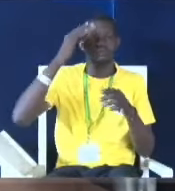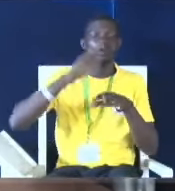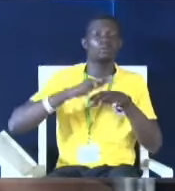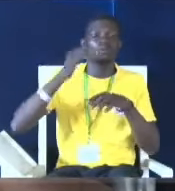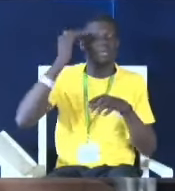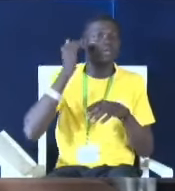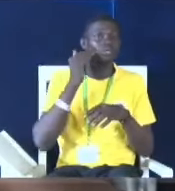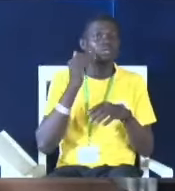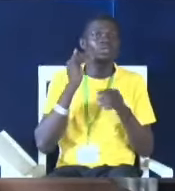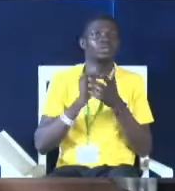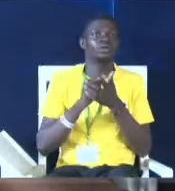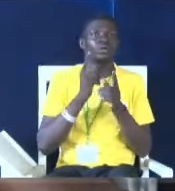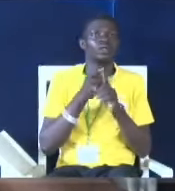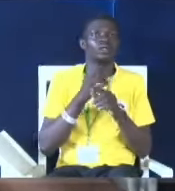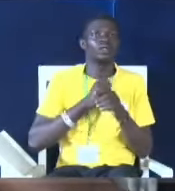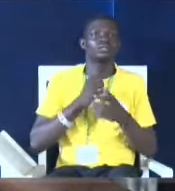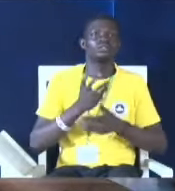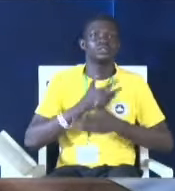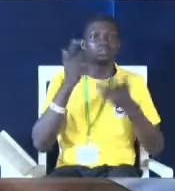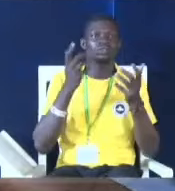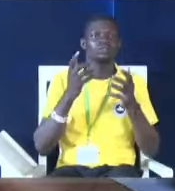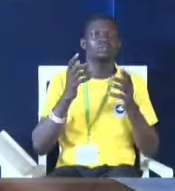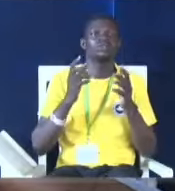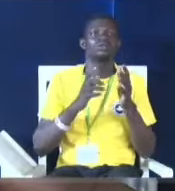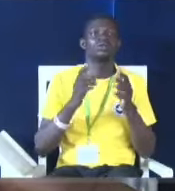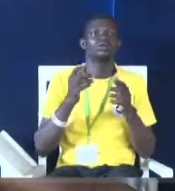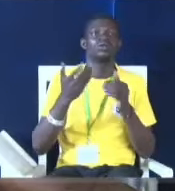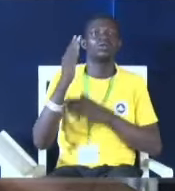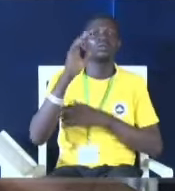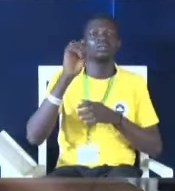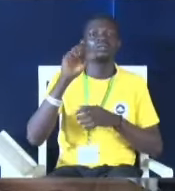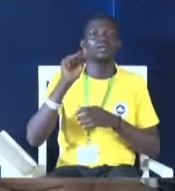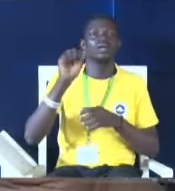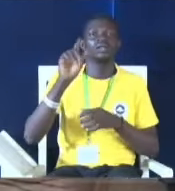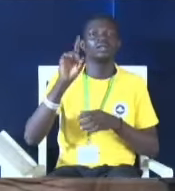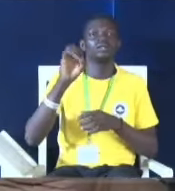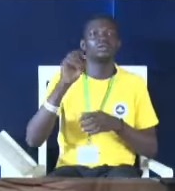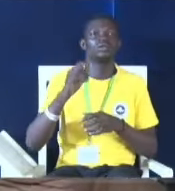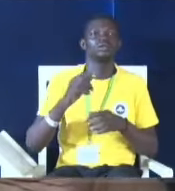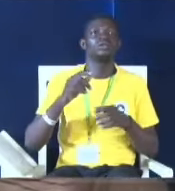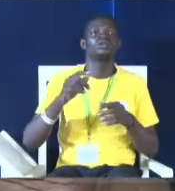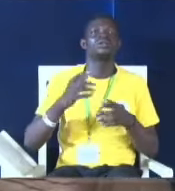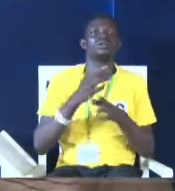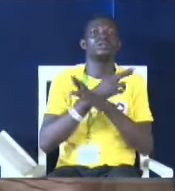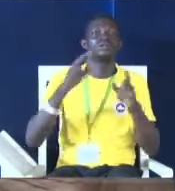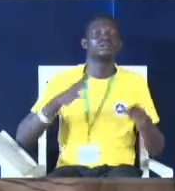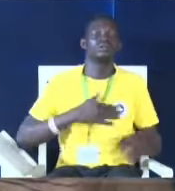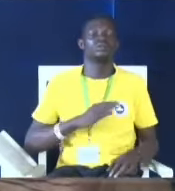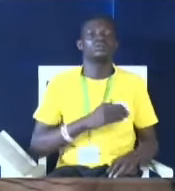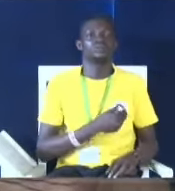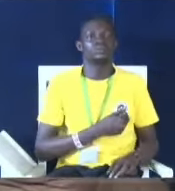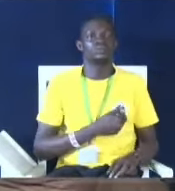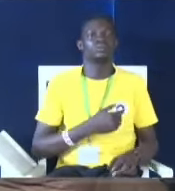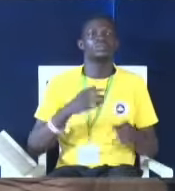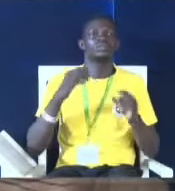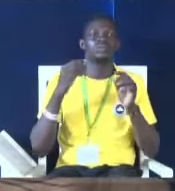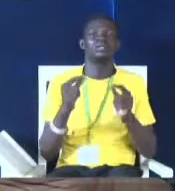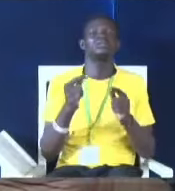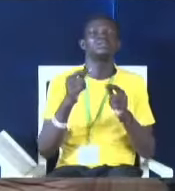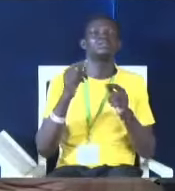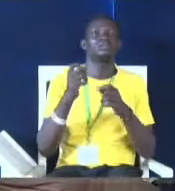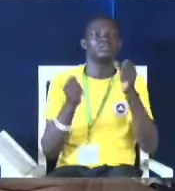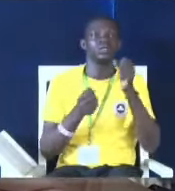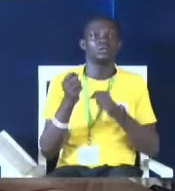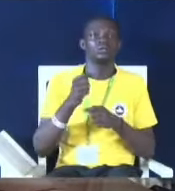head. That was when I screamed, "The God of Ihe Adeboye, rescue my soul." And immediately the